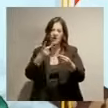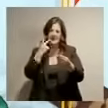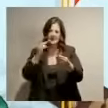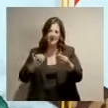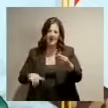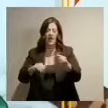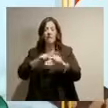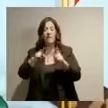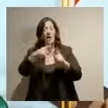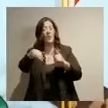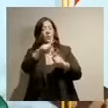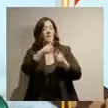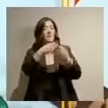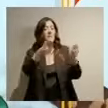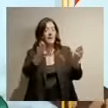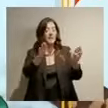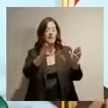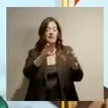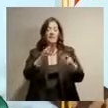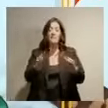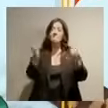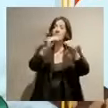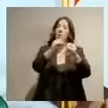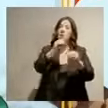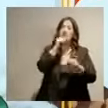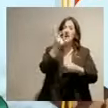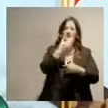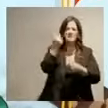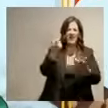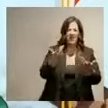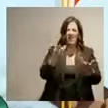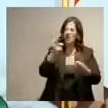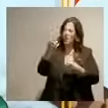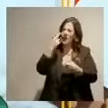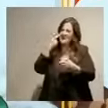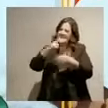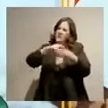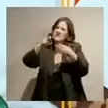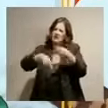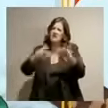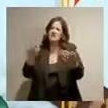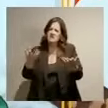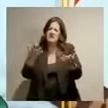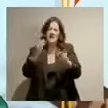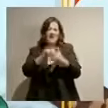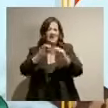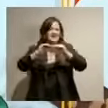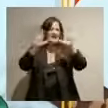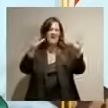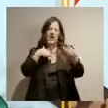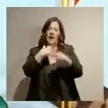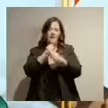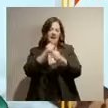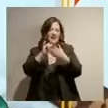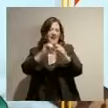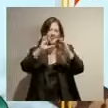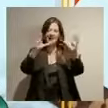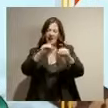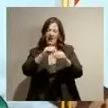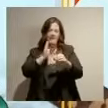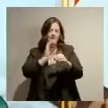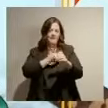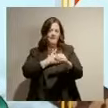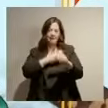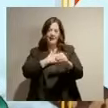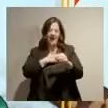question. More is not always better. People want, you know, they want to see results. I've been very crystal clear about that. I've been focused,